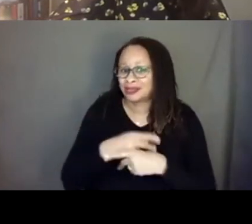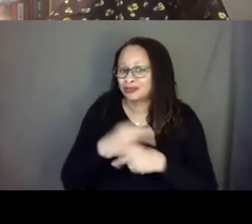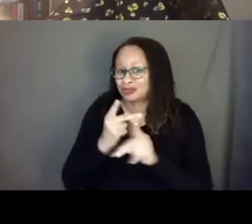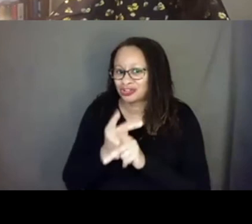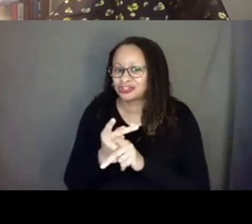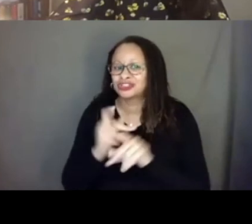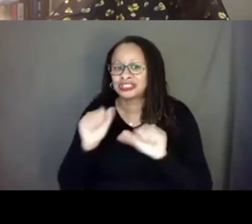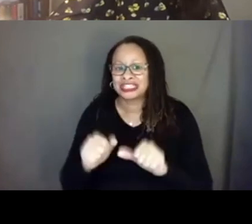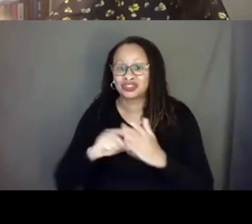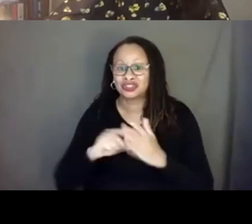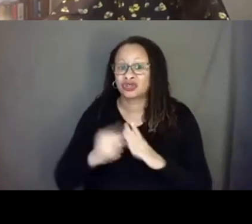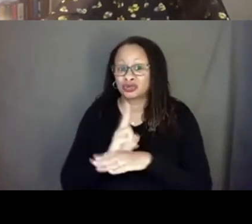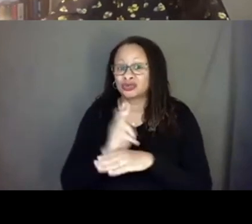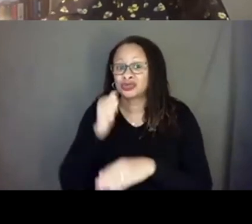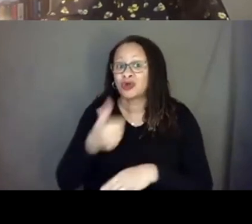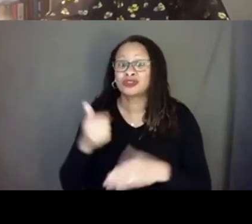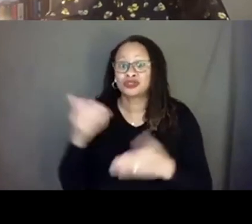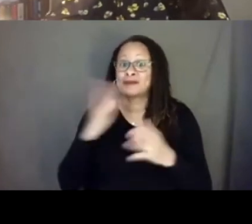diversity?